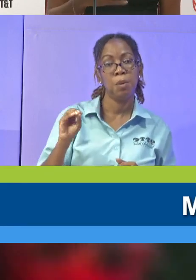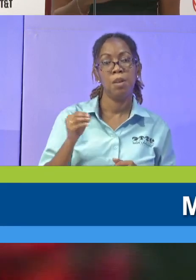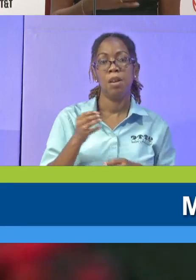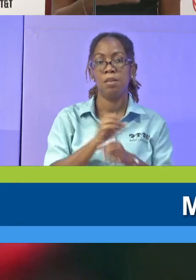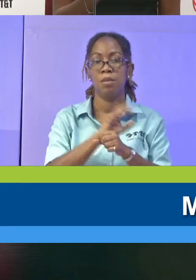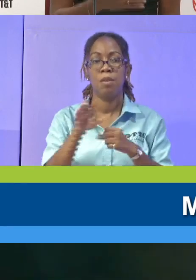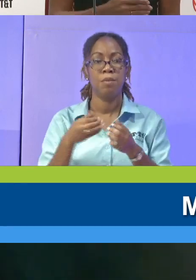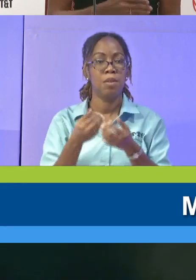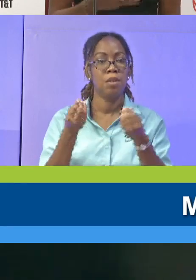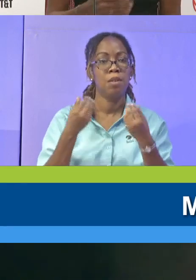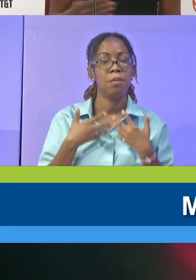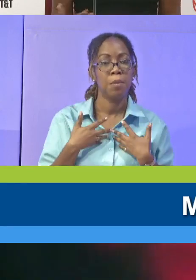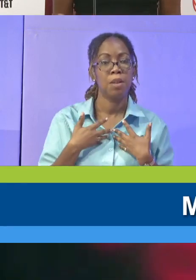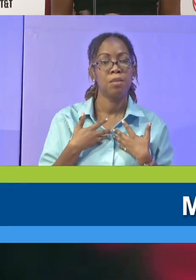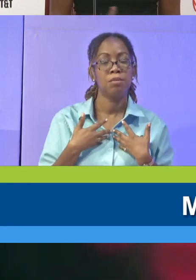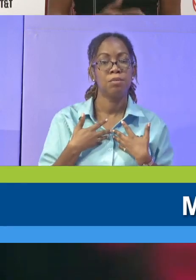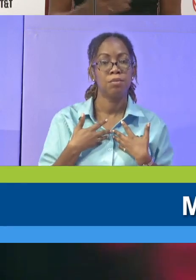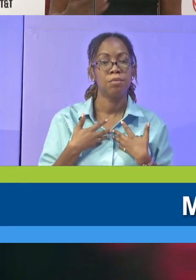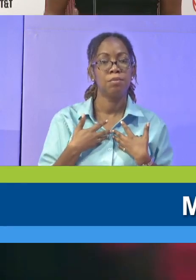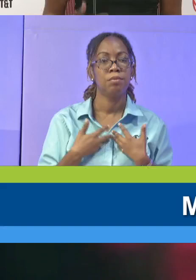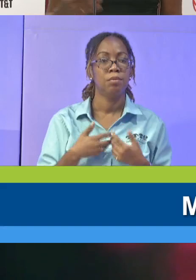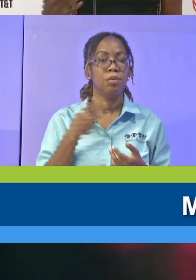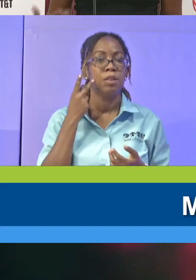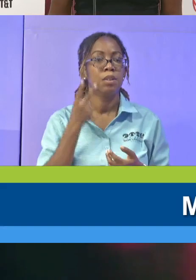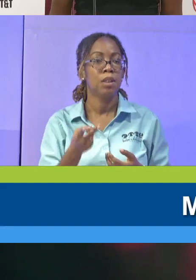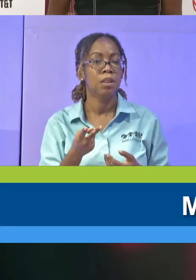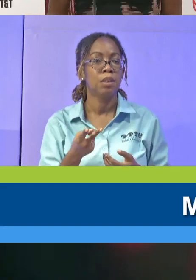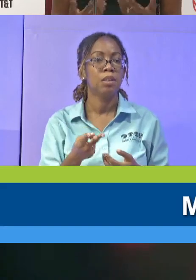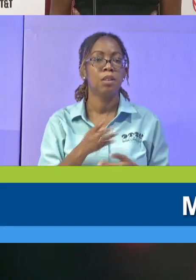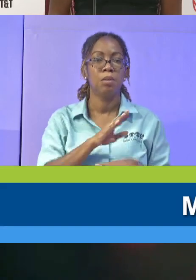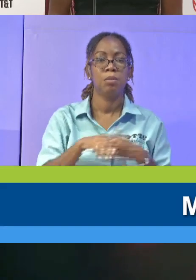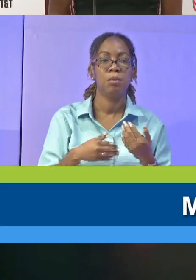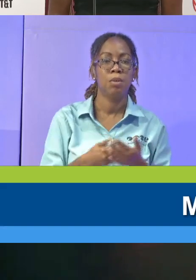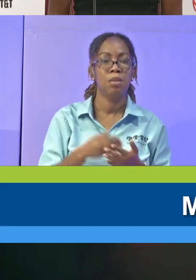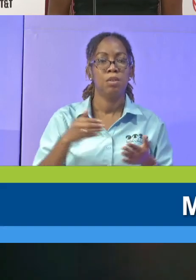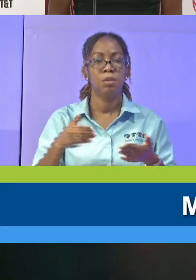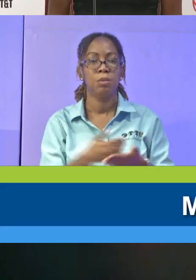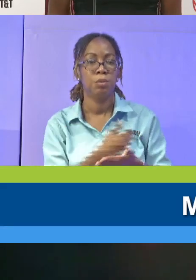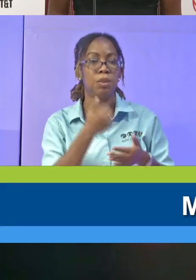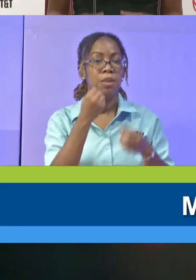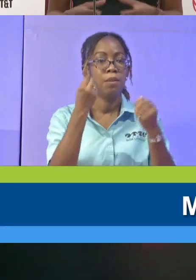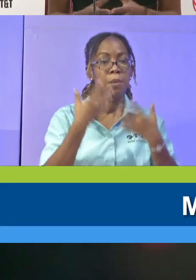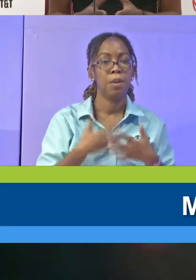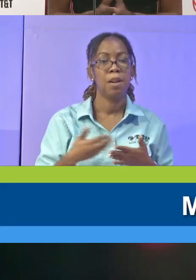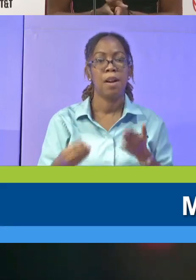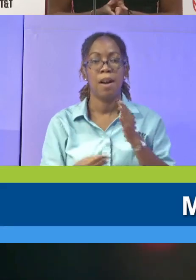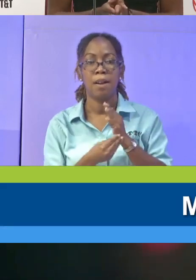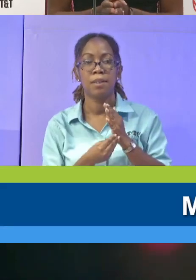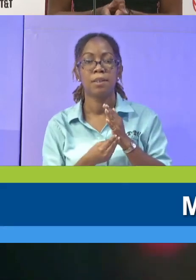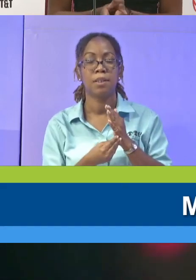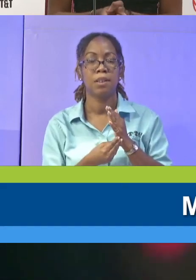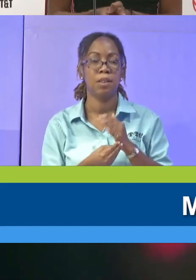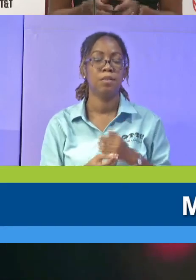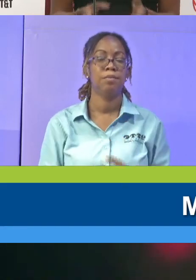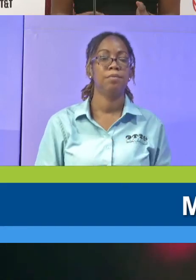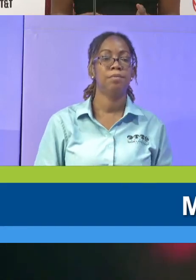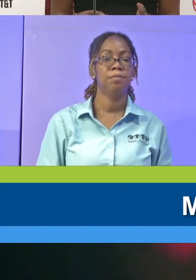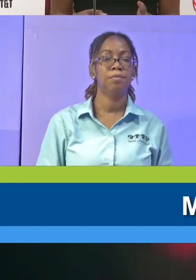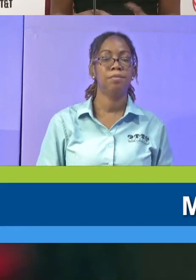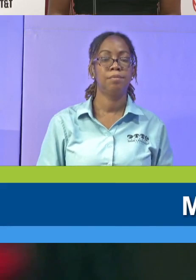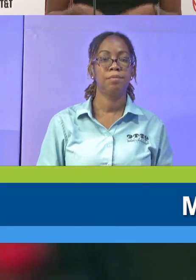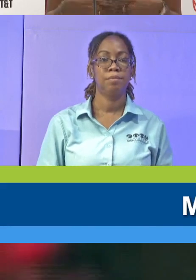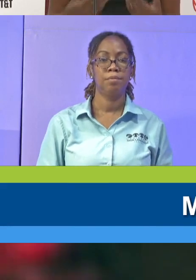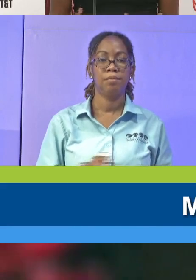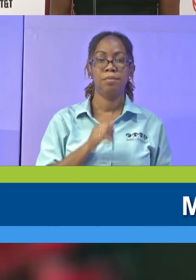do look at any updated information that may be added there. That information is not just for the